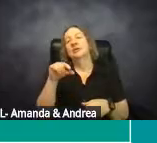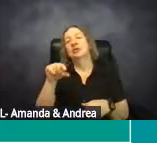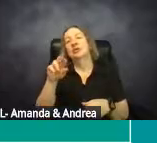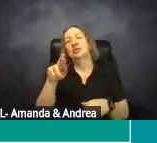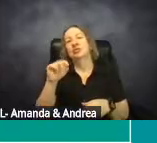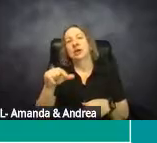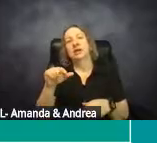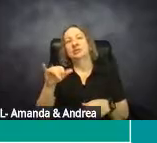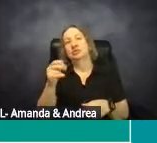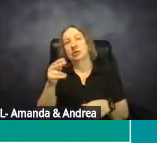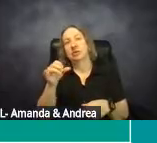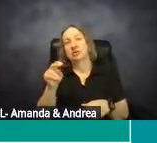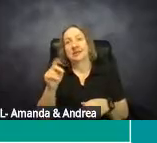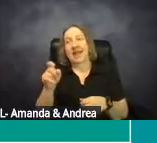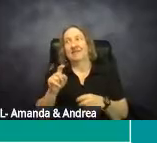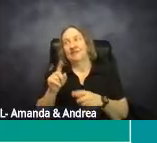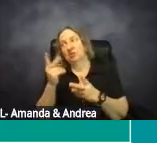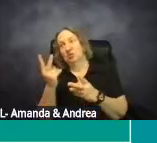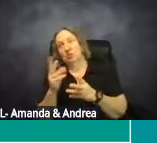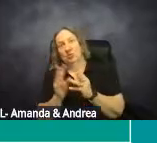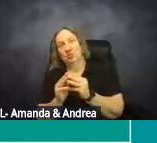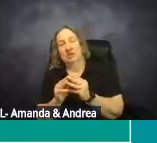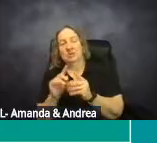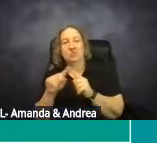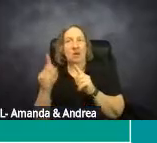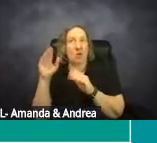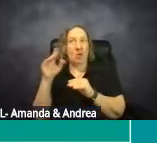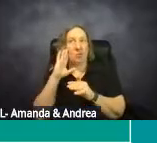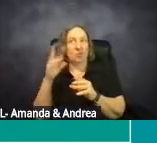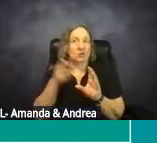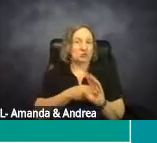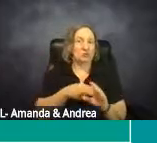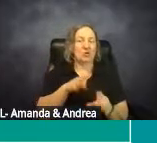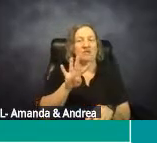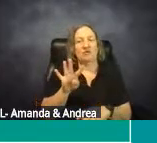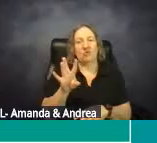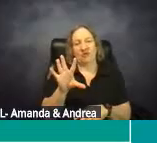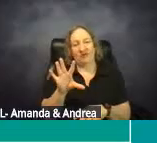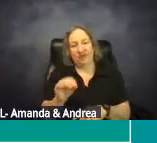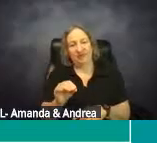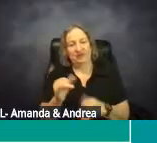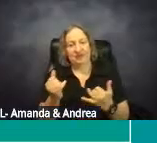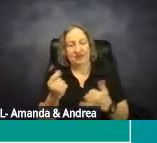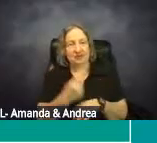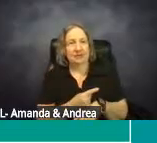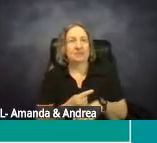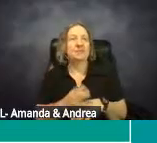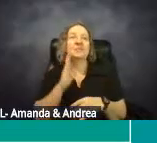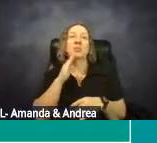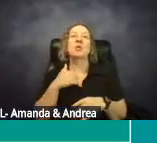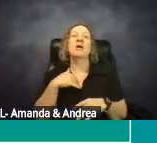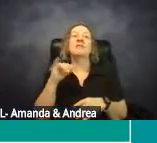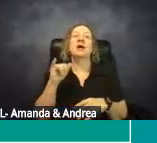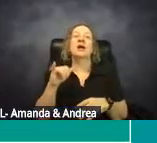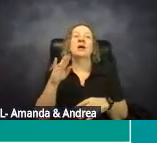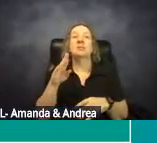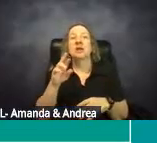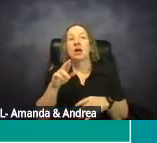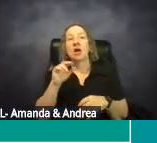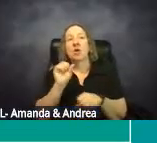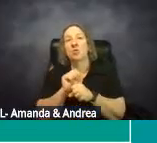hope that he'll be able to join us at about 4:50 today. We'll also have an IBR workforce outreach